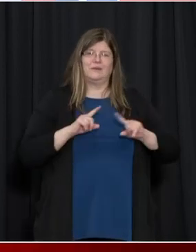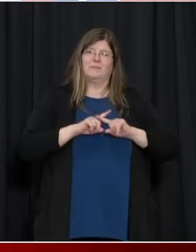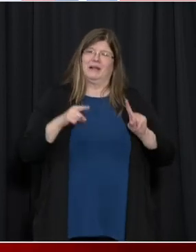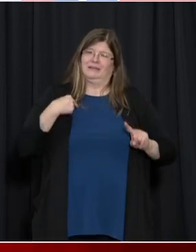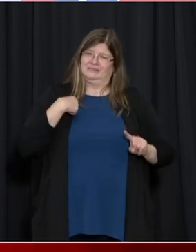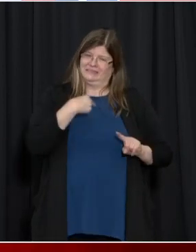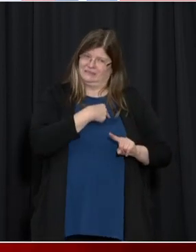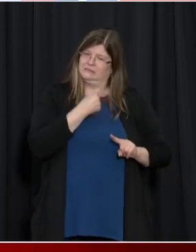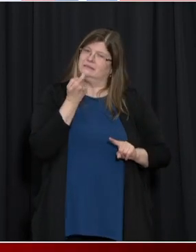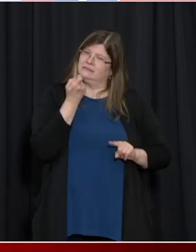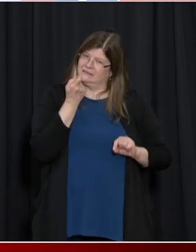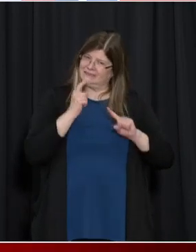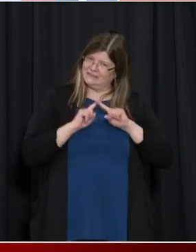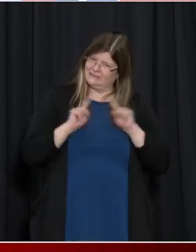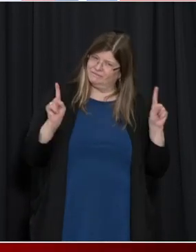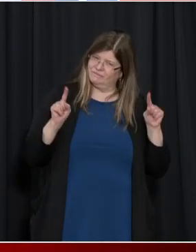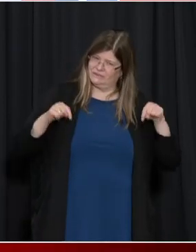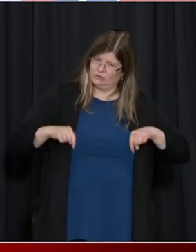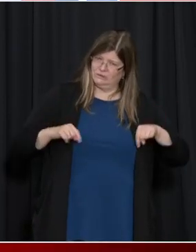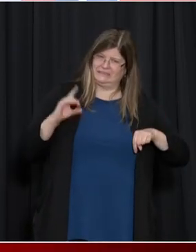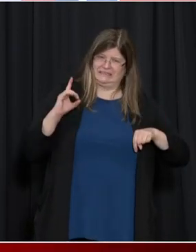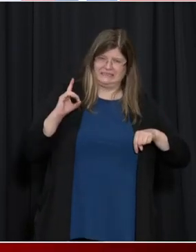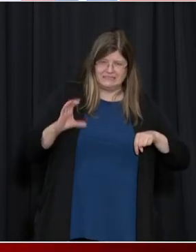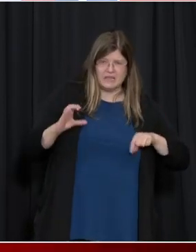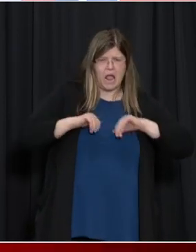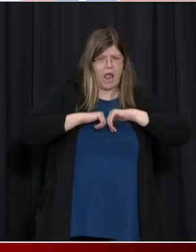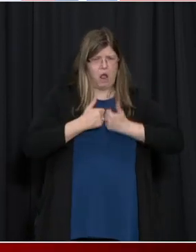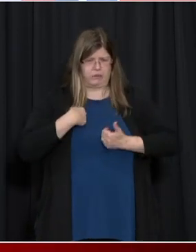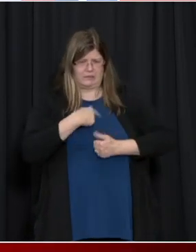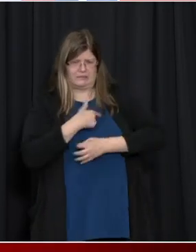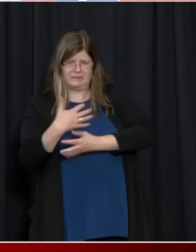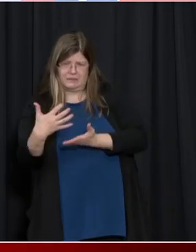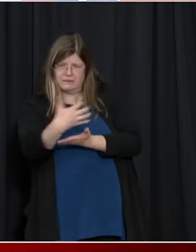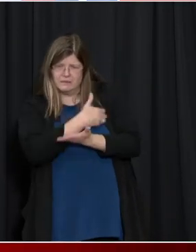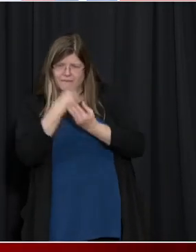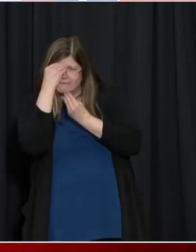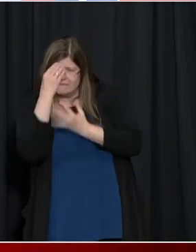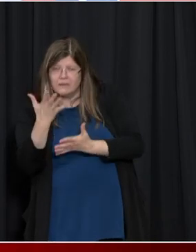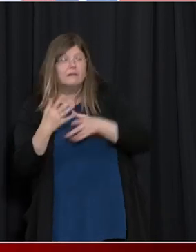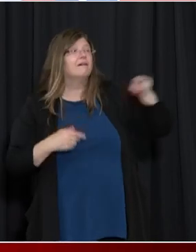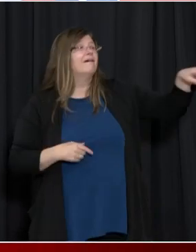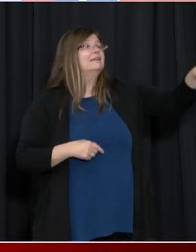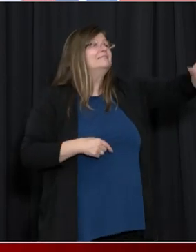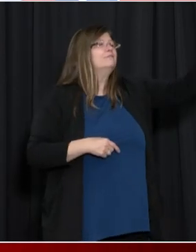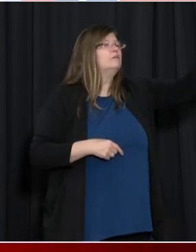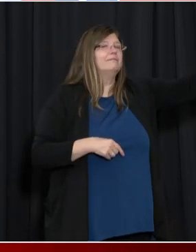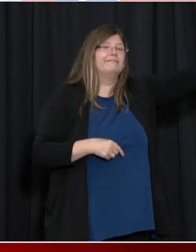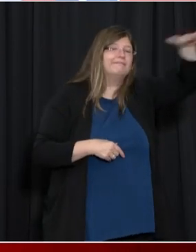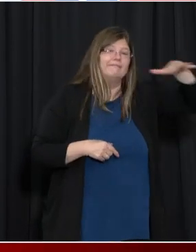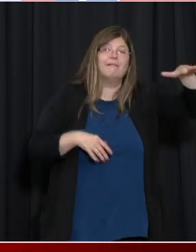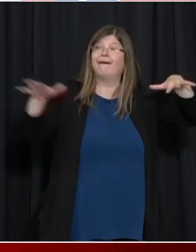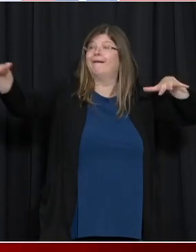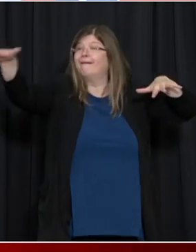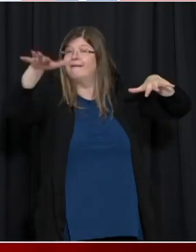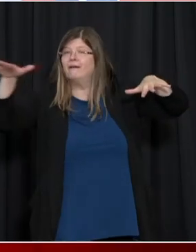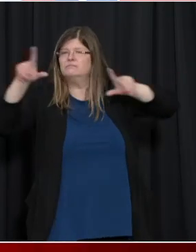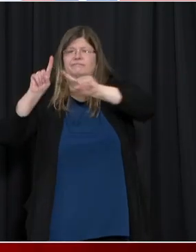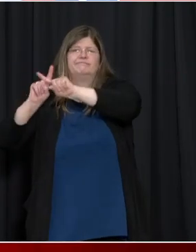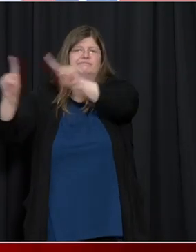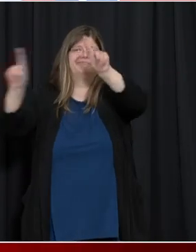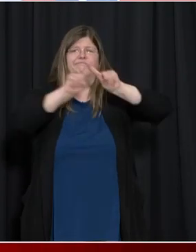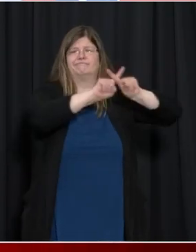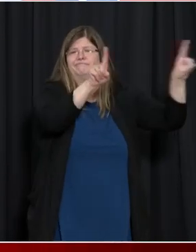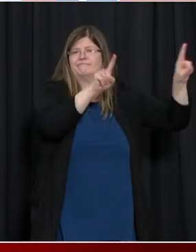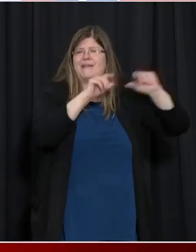collecting data and information, but we have committed to share with them, as we have as recently as yesterday,